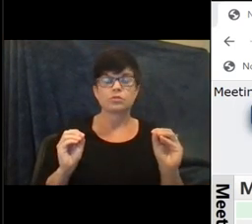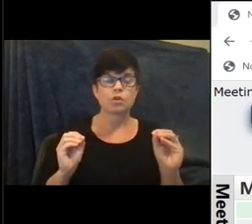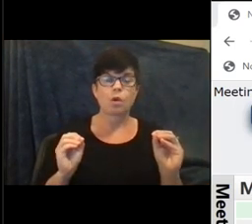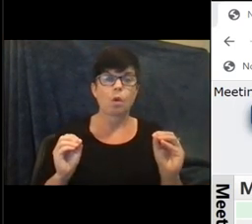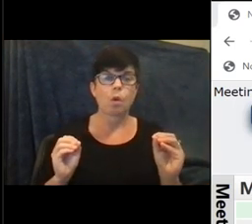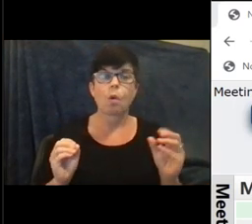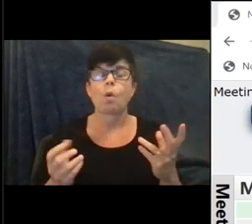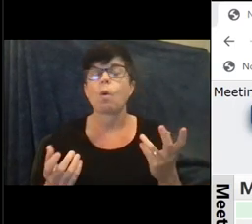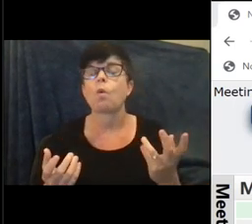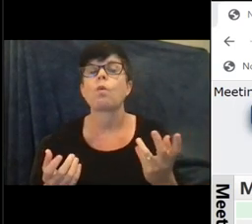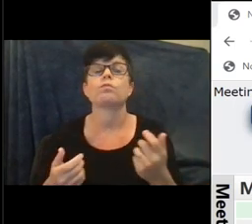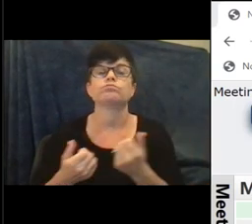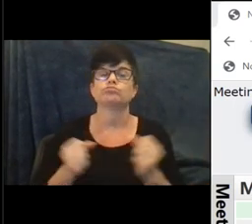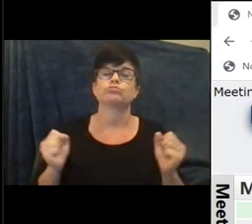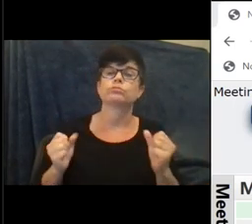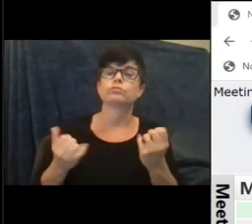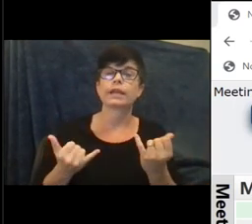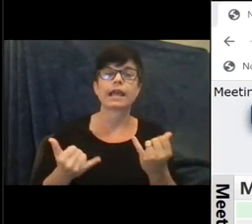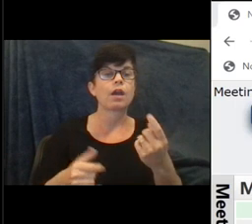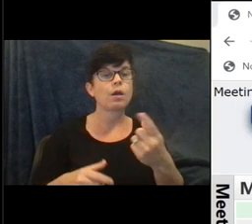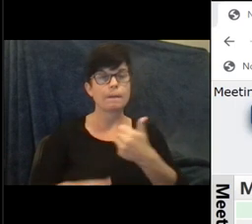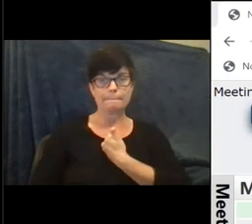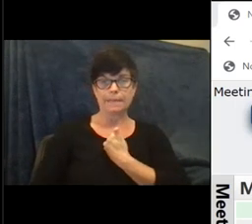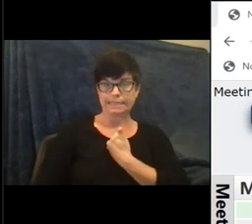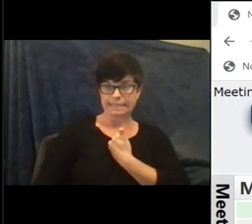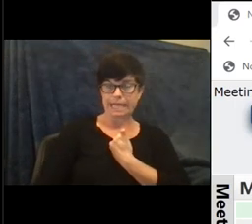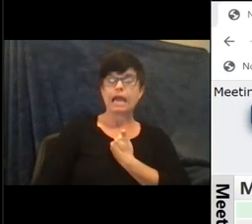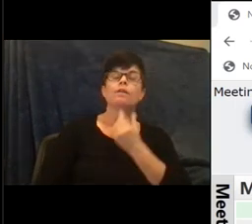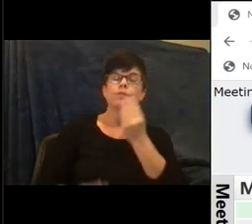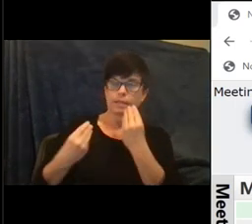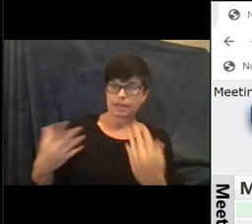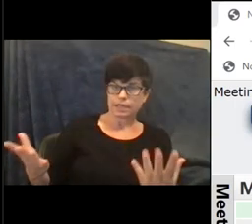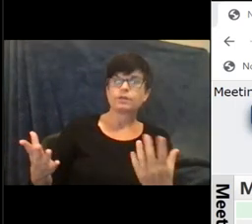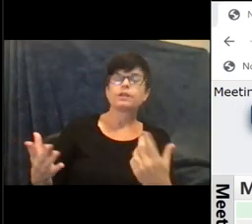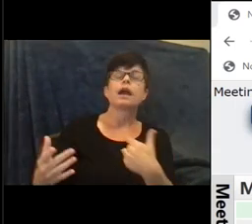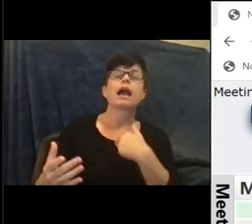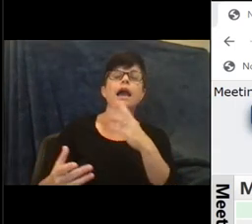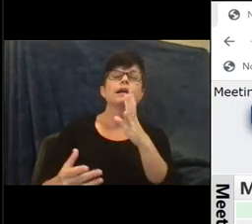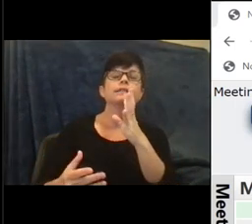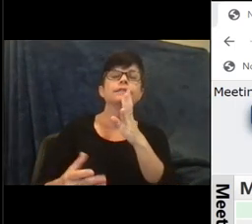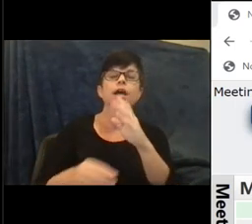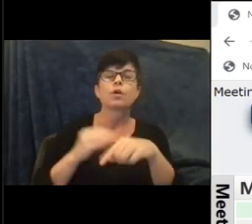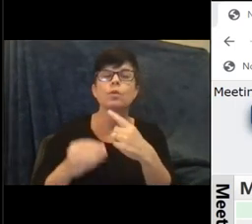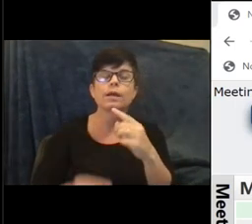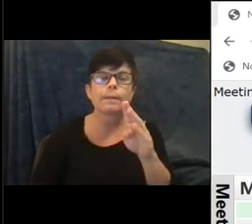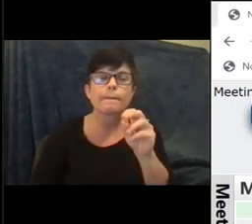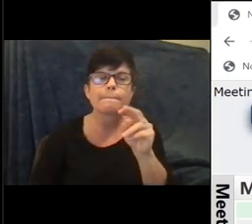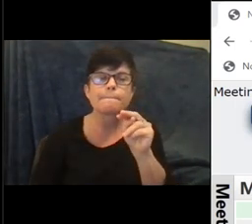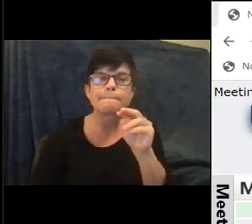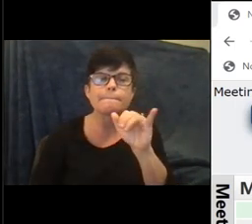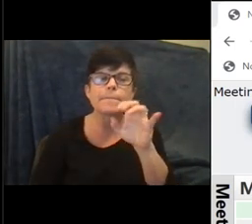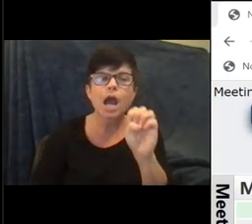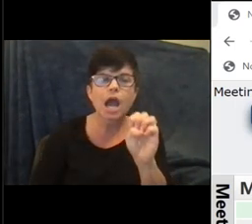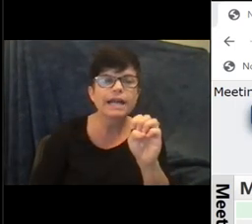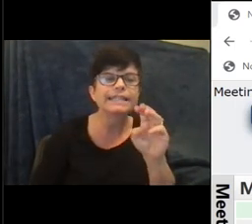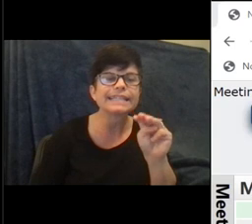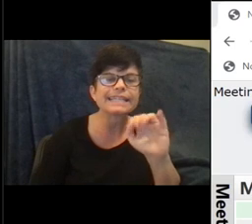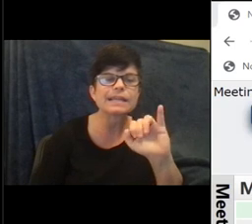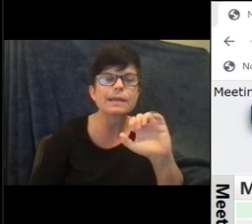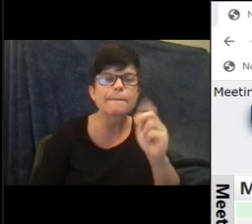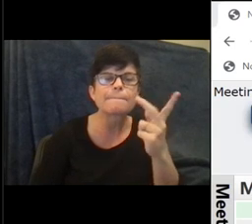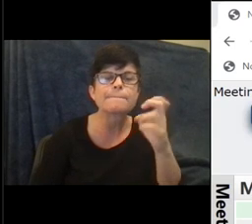time. All right. As for myself, I did speak with Bonnie Miskell regarding 12D, and I also received a handful